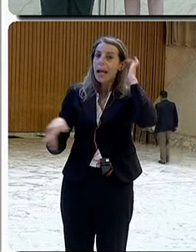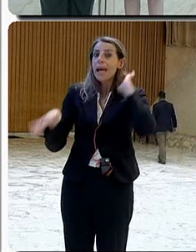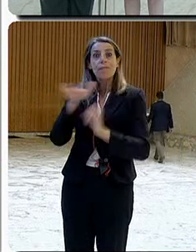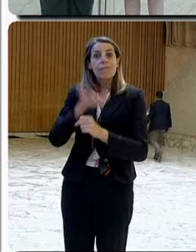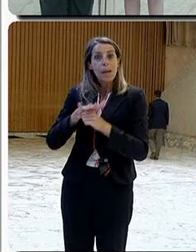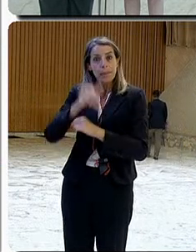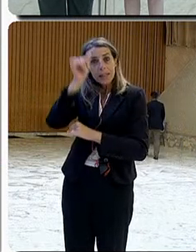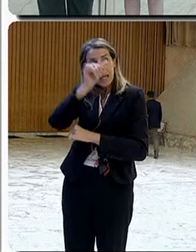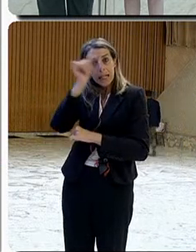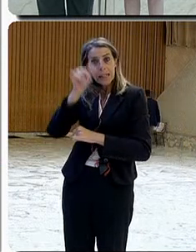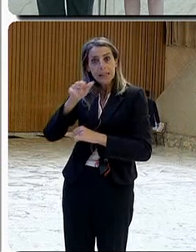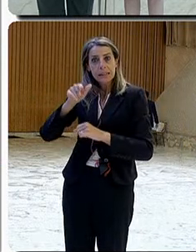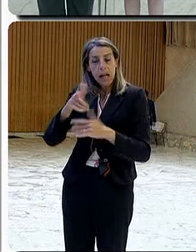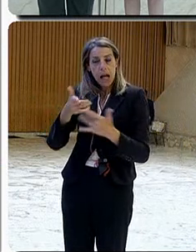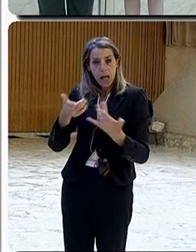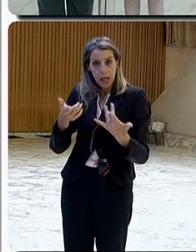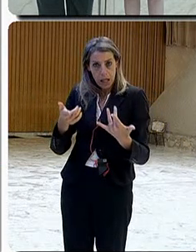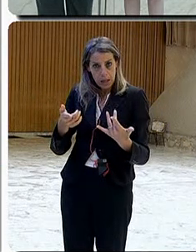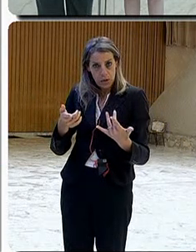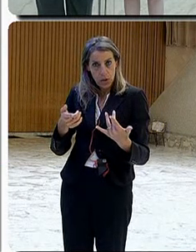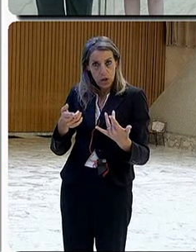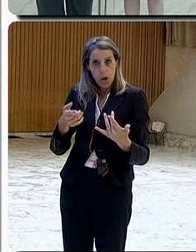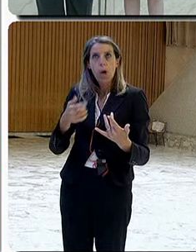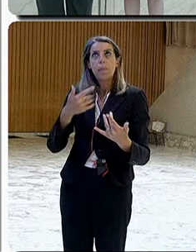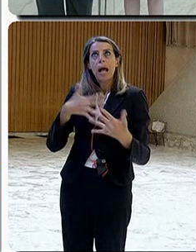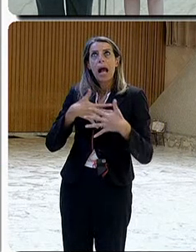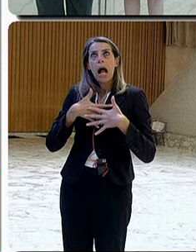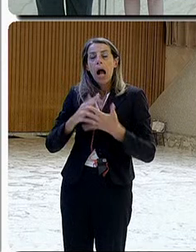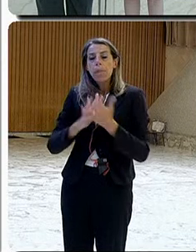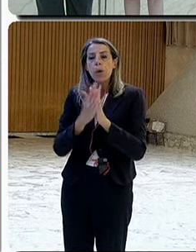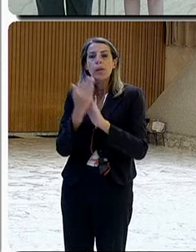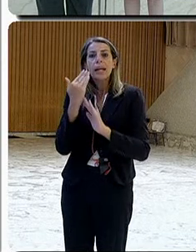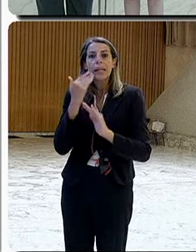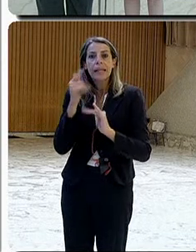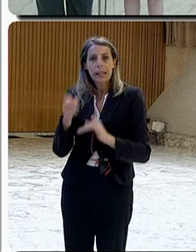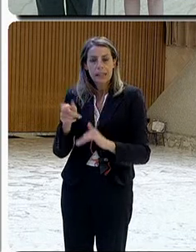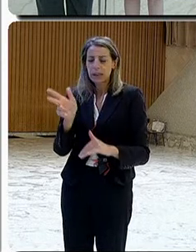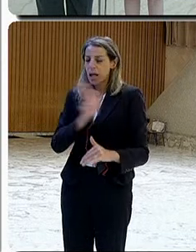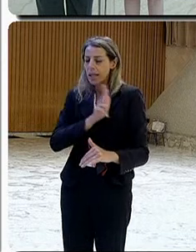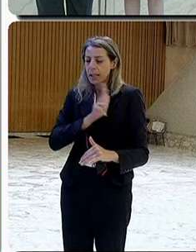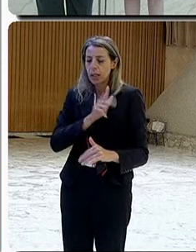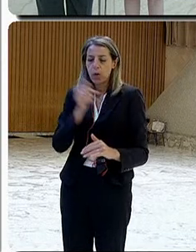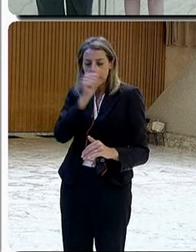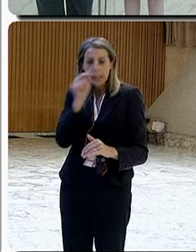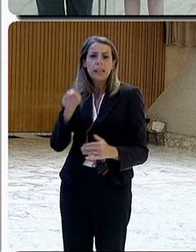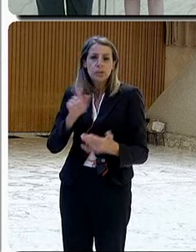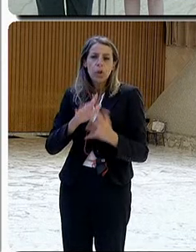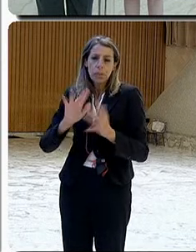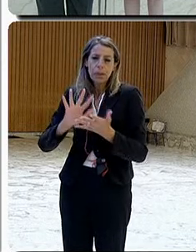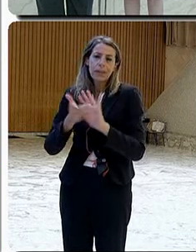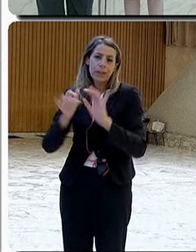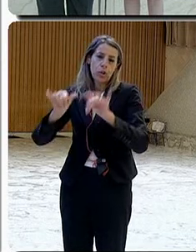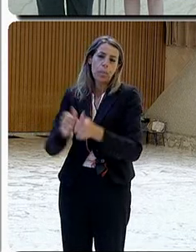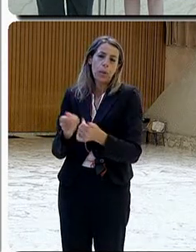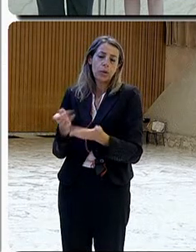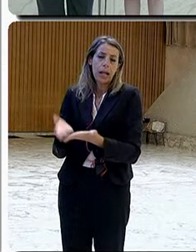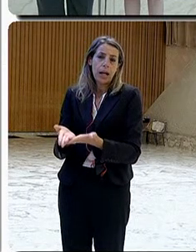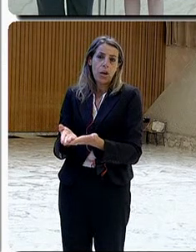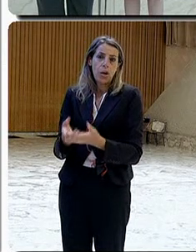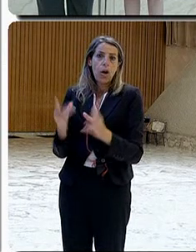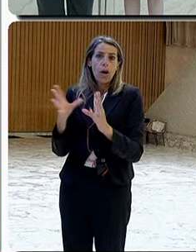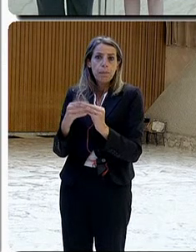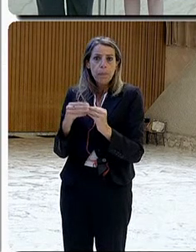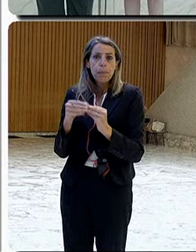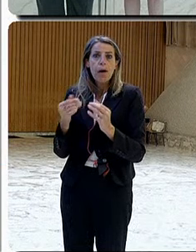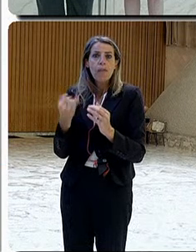model Christ's incarnational, sensate, superabundant life and facilitate secure